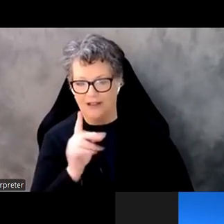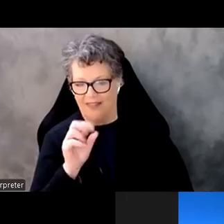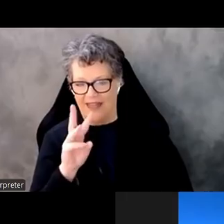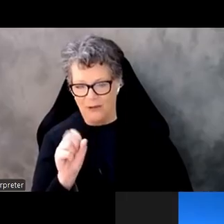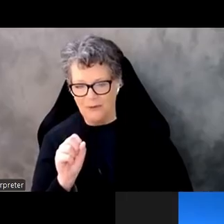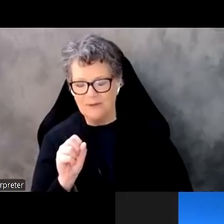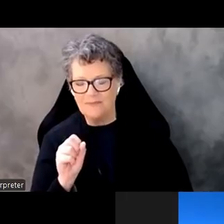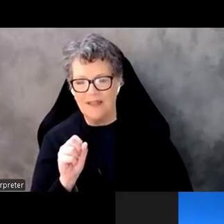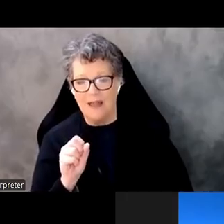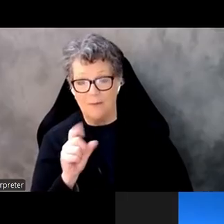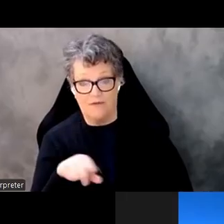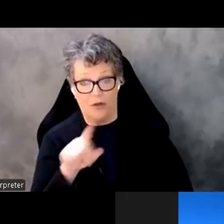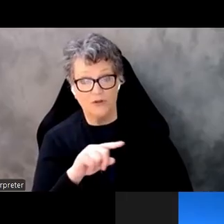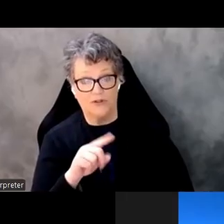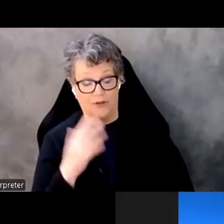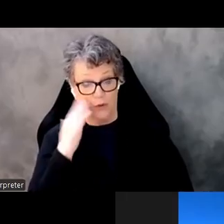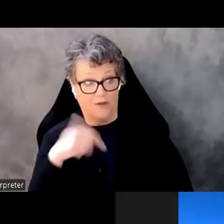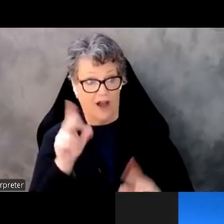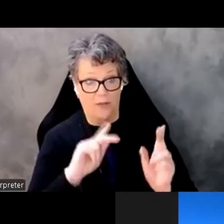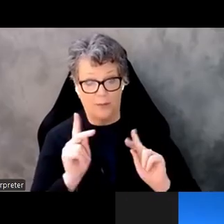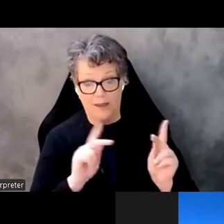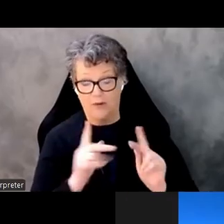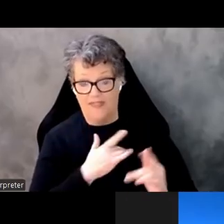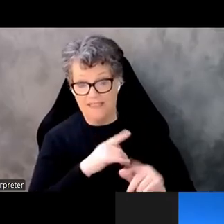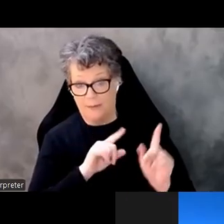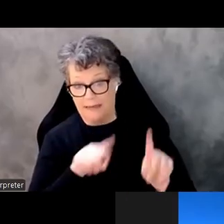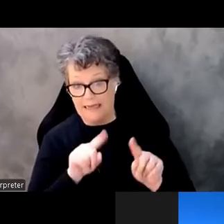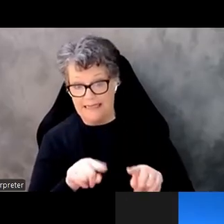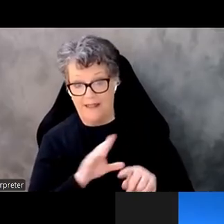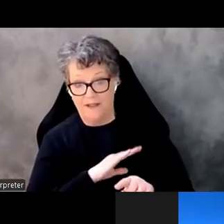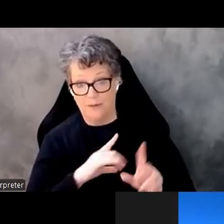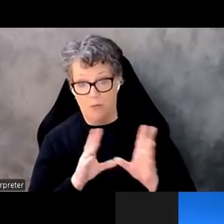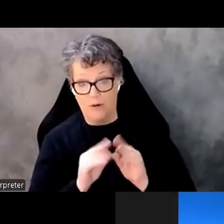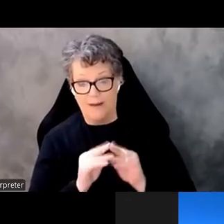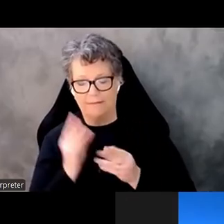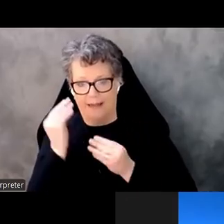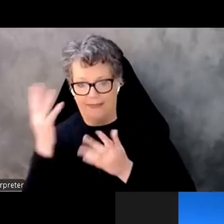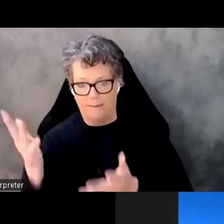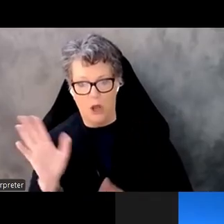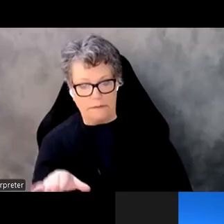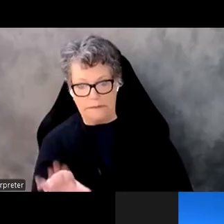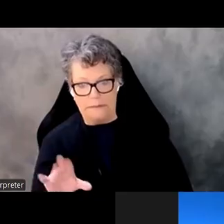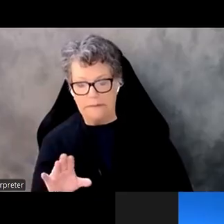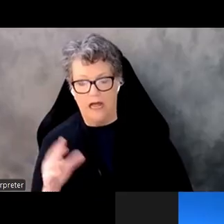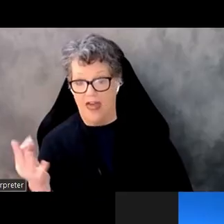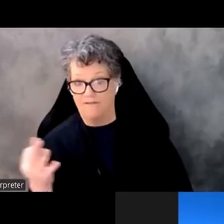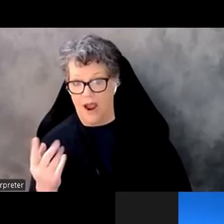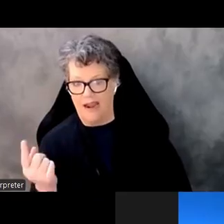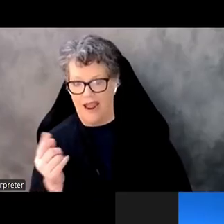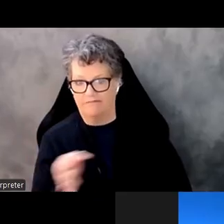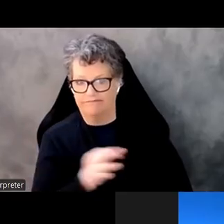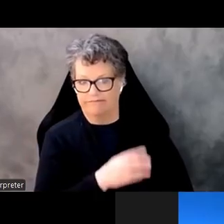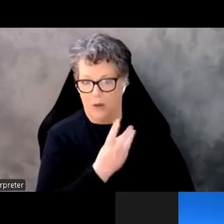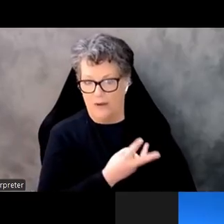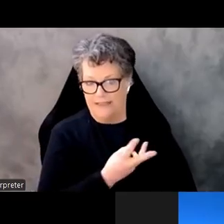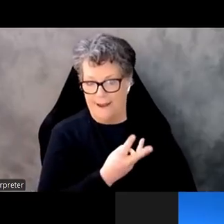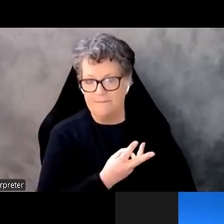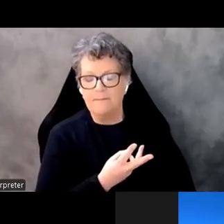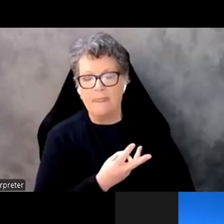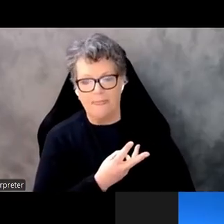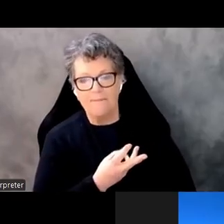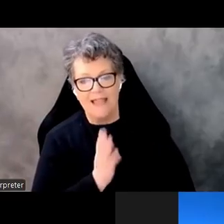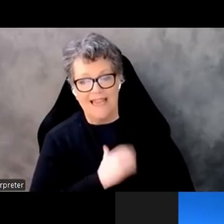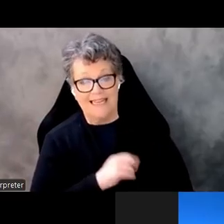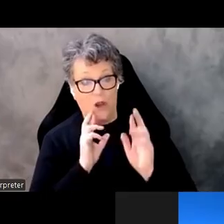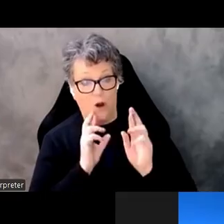if those of you know of others that typically attend this board meeting, please make them aware of that change. And, you know, it is our